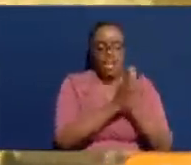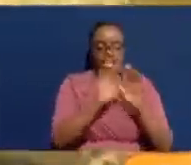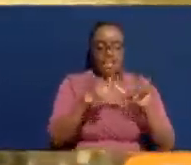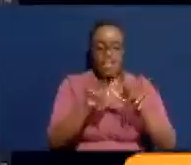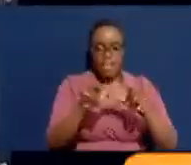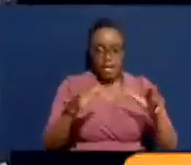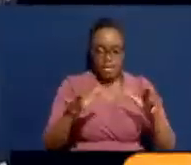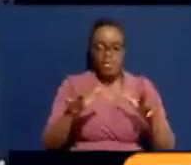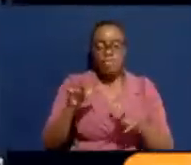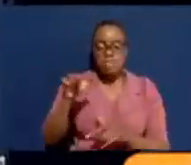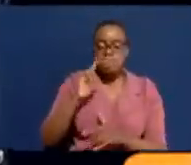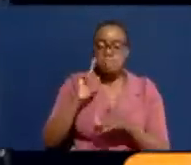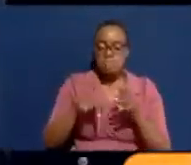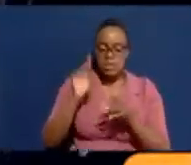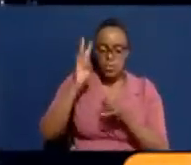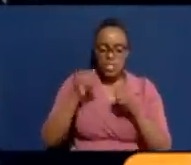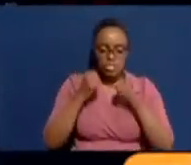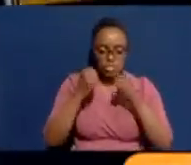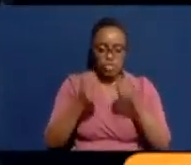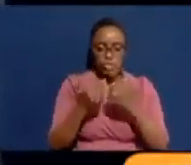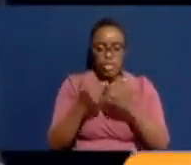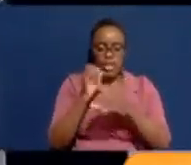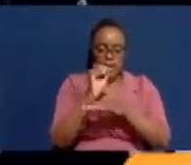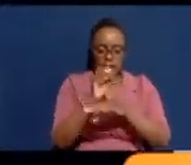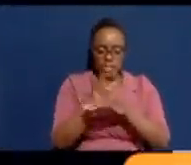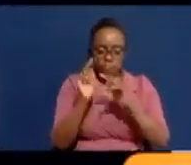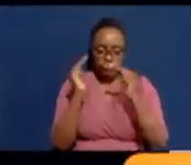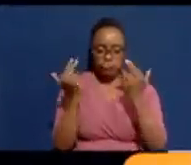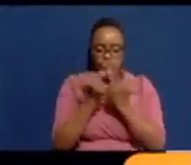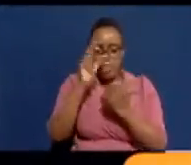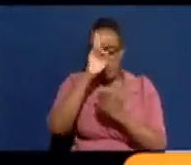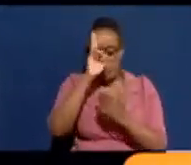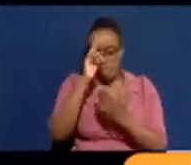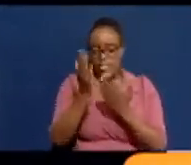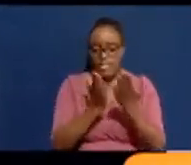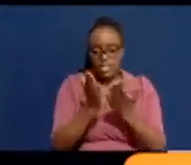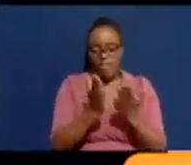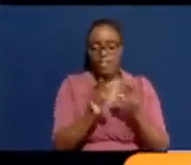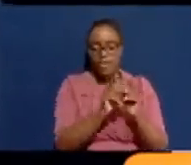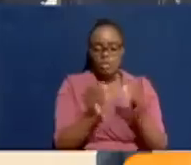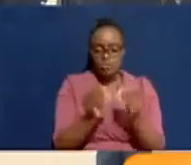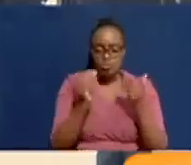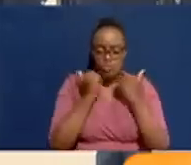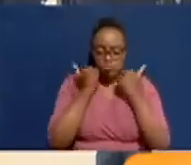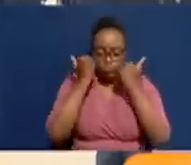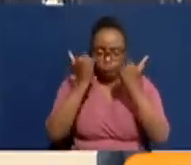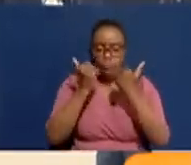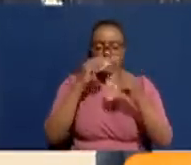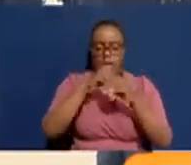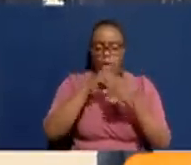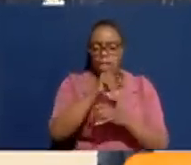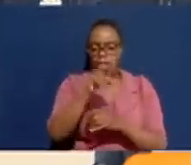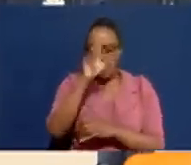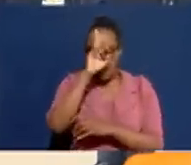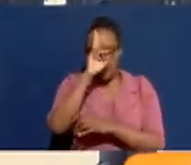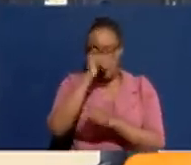Kindiki said he will strengthen the counseling unit of the National Police Service to deal with stress among officers, work on